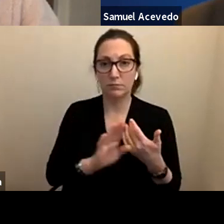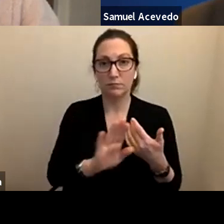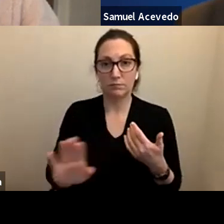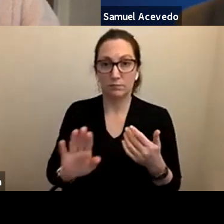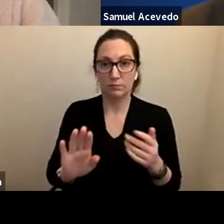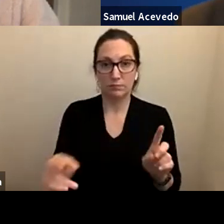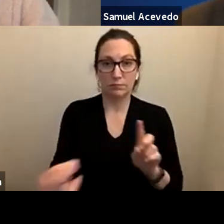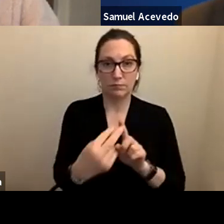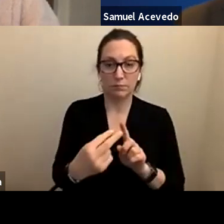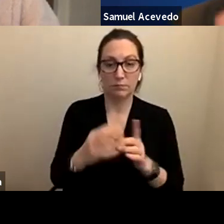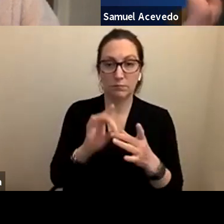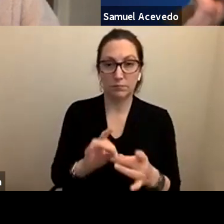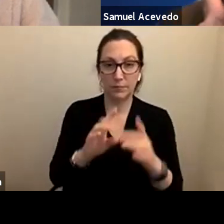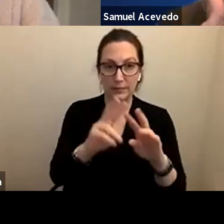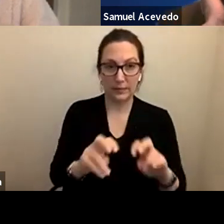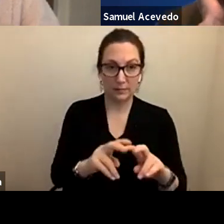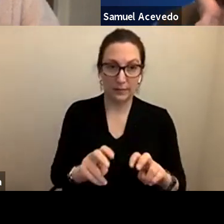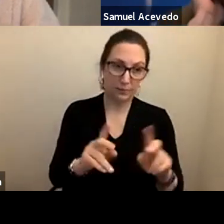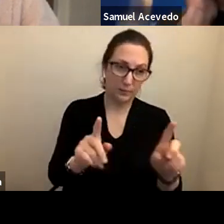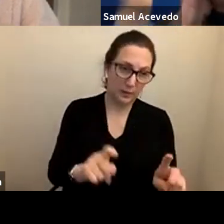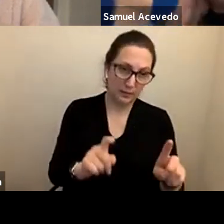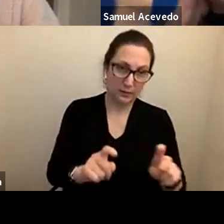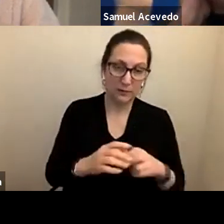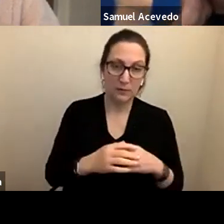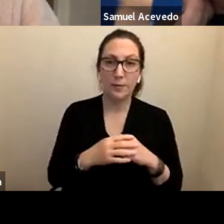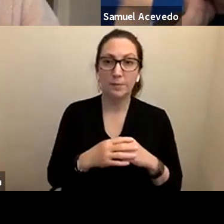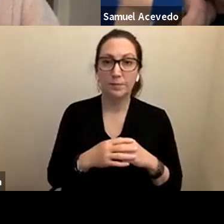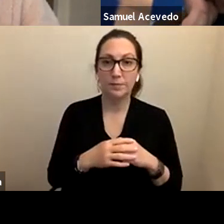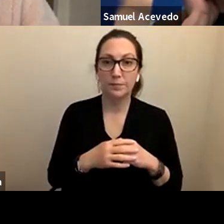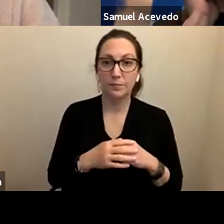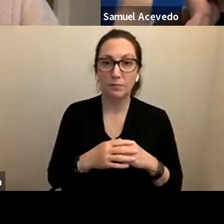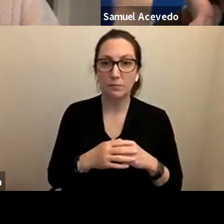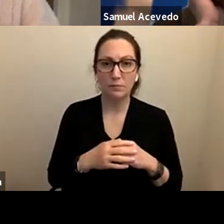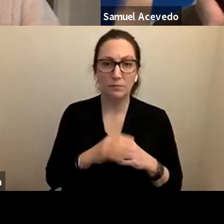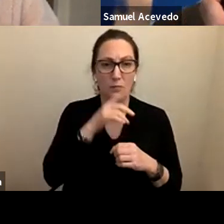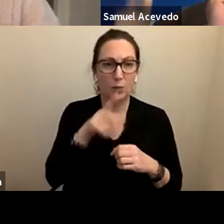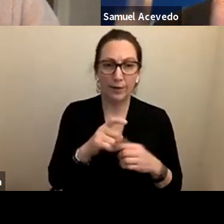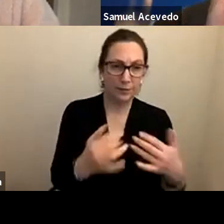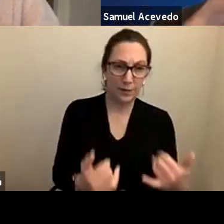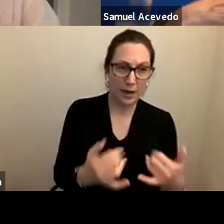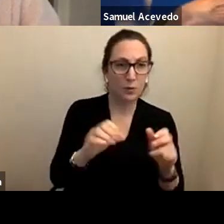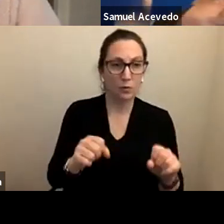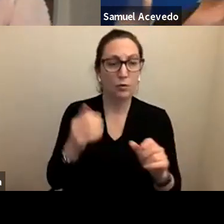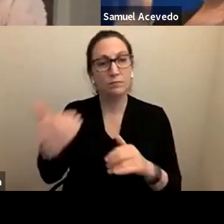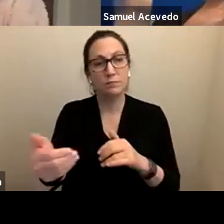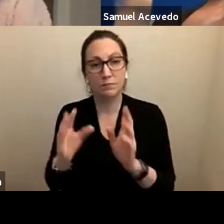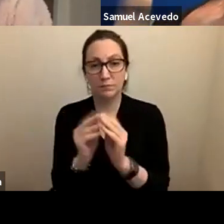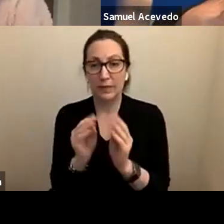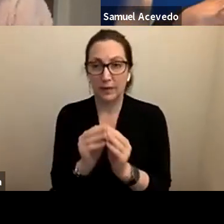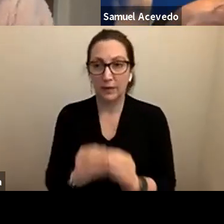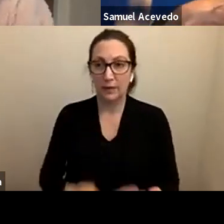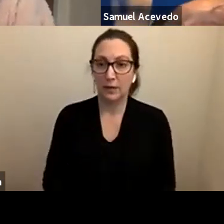thinking around assessments this time. But it could be another meeting, or Yeah, I mean, I think